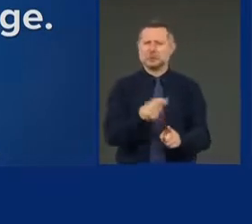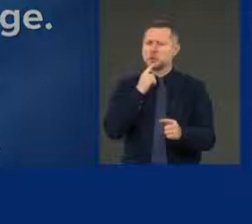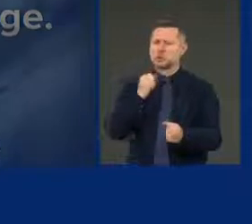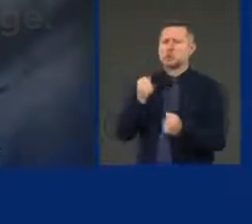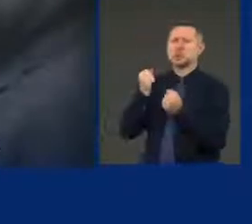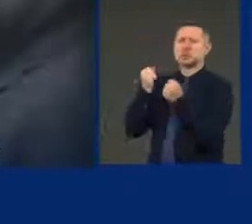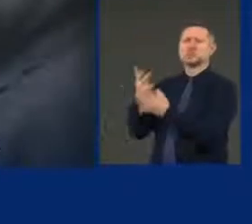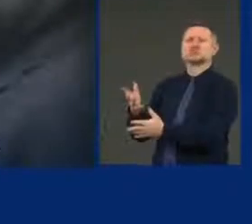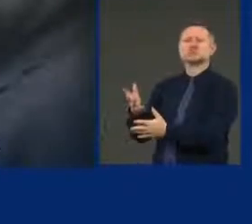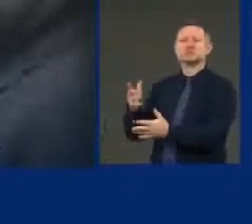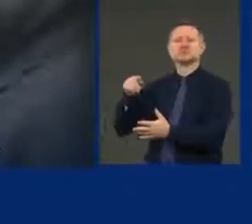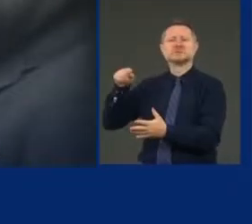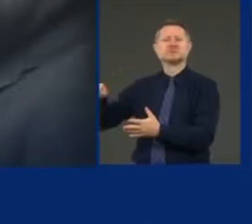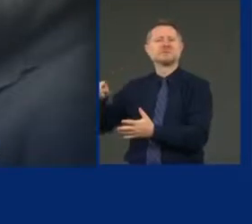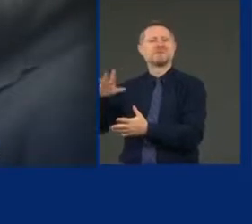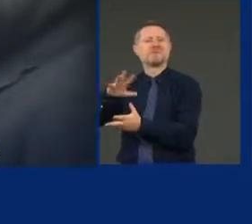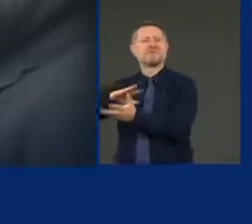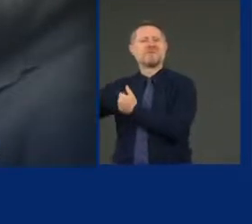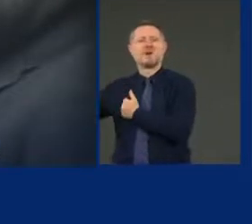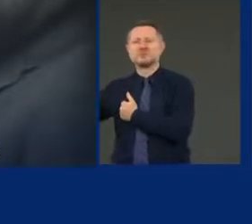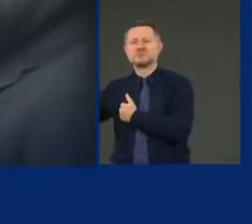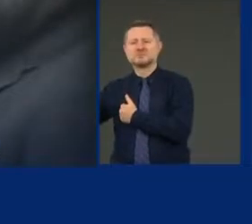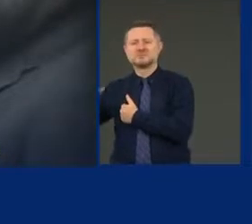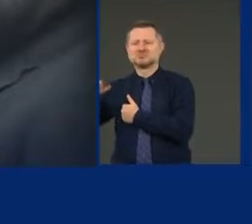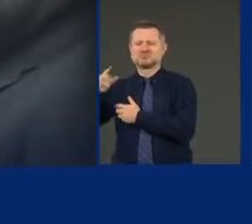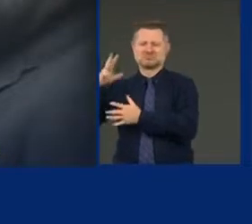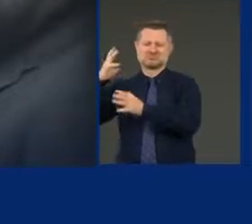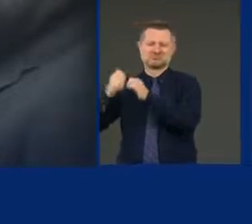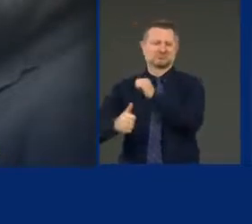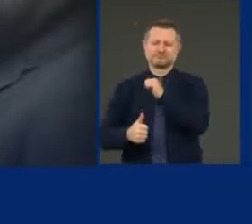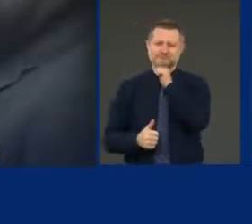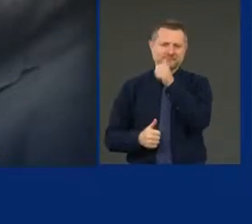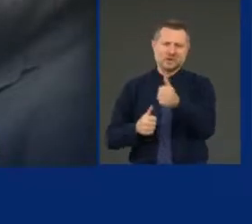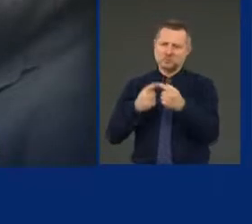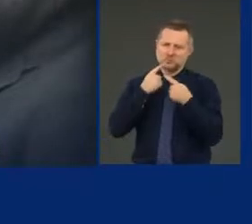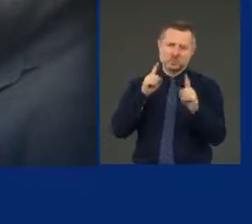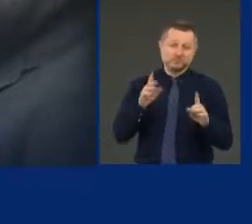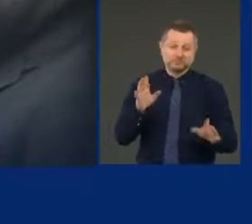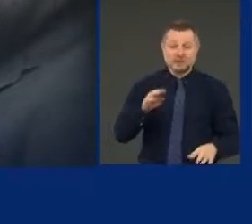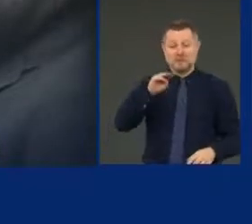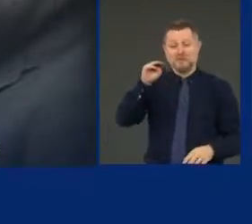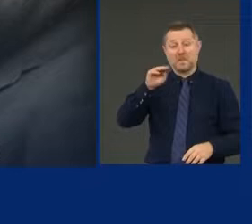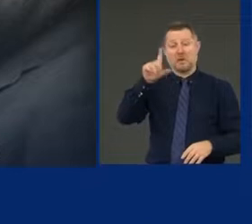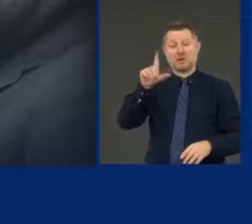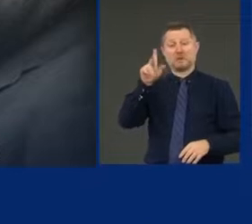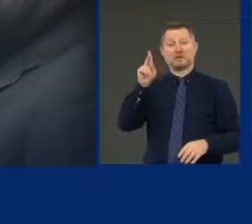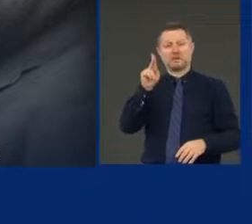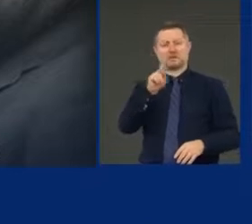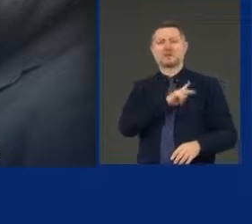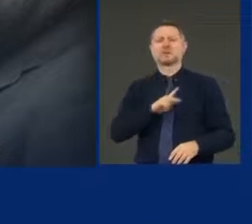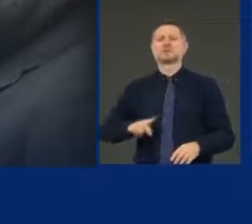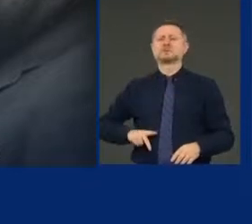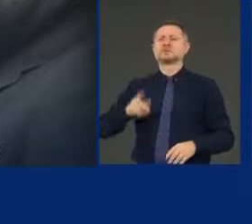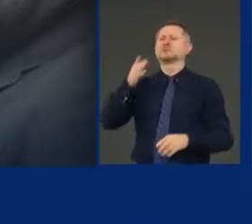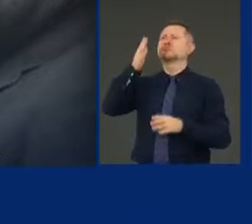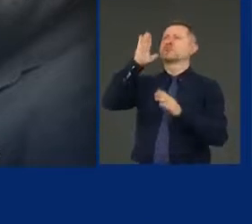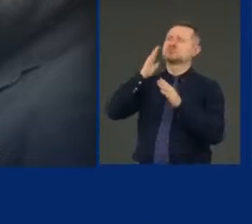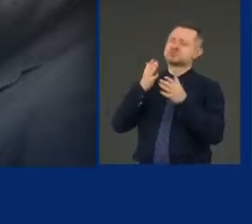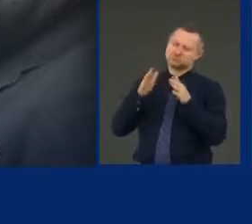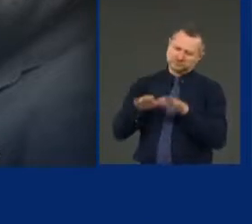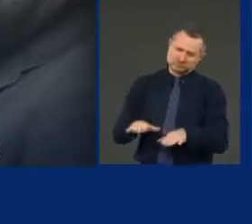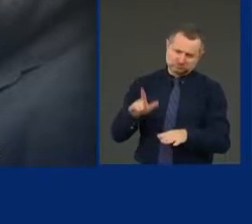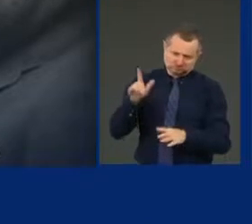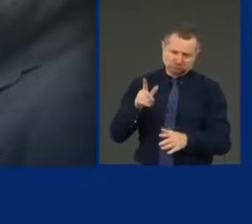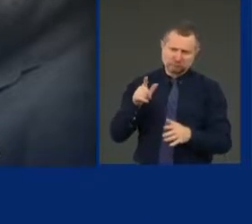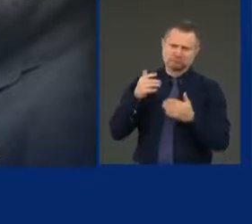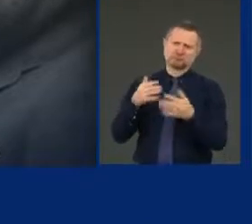The violence doesn't work. Martin Luther King, Dr. King, God rest his soul, he taught us this. He